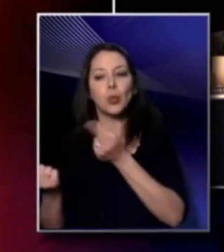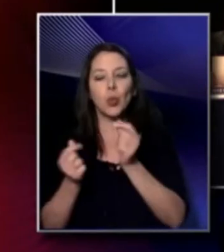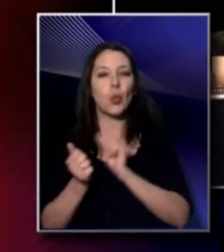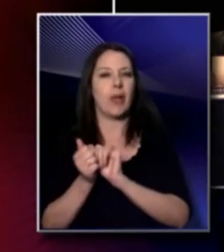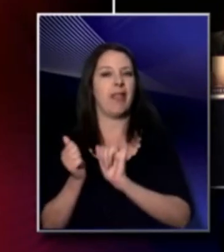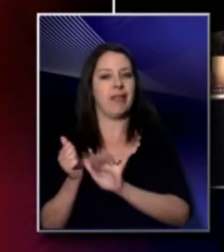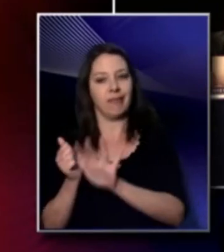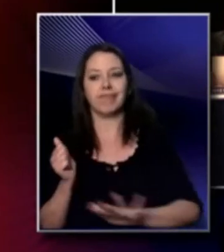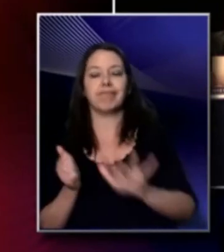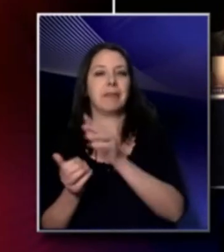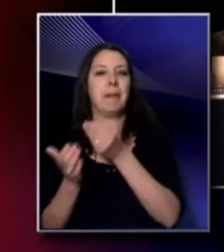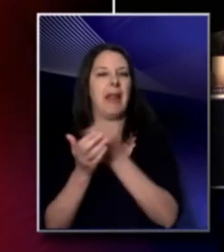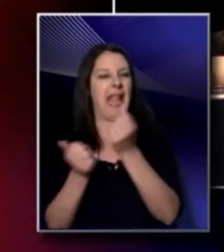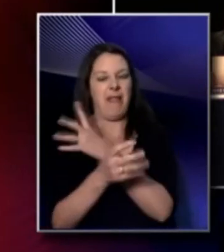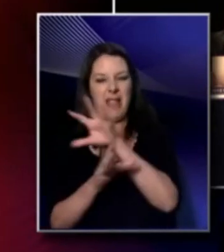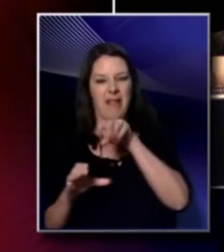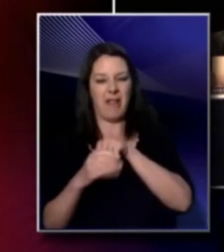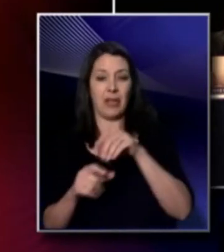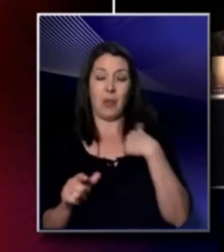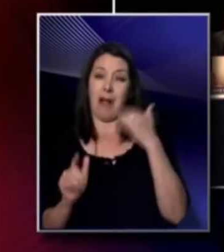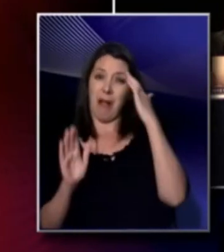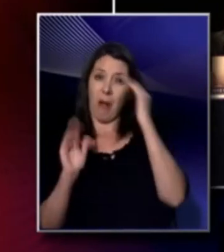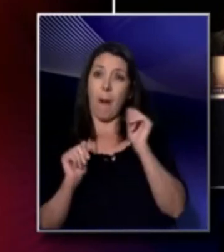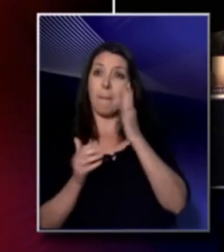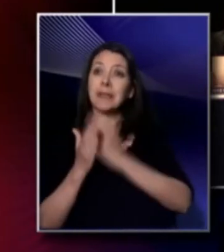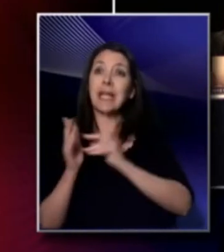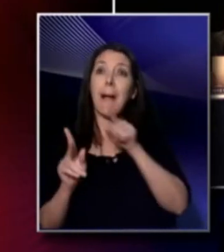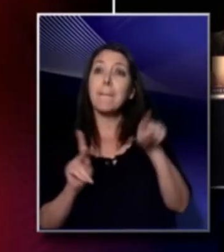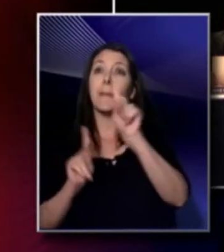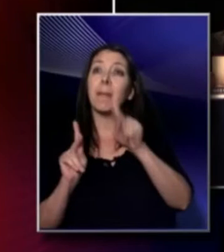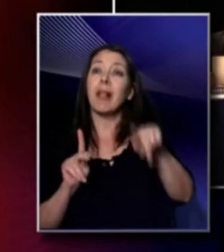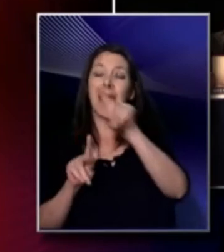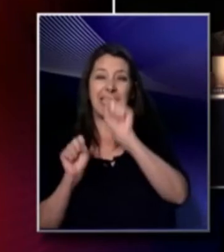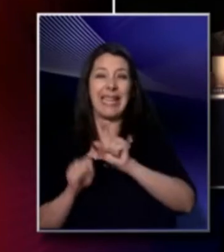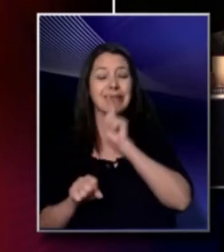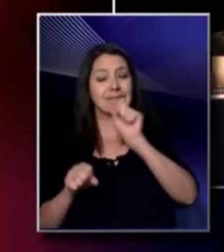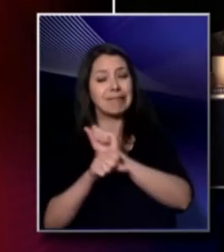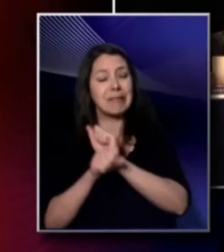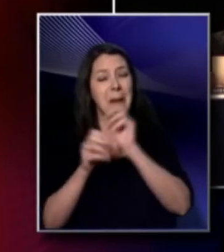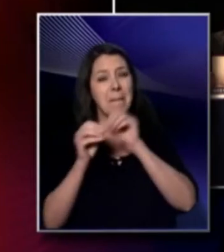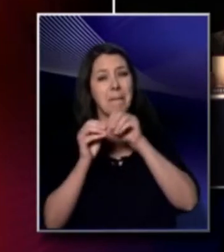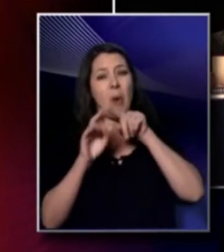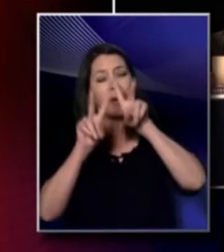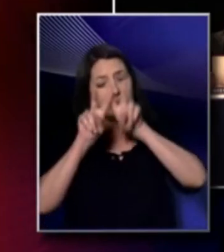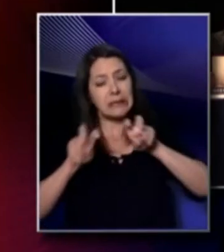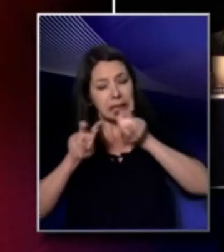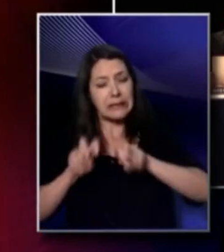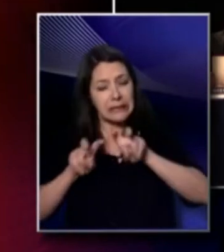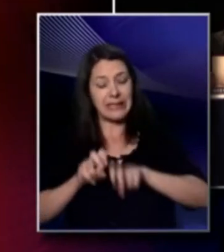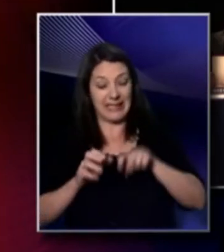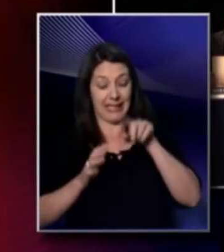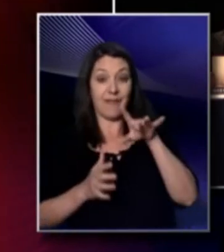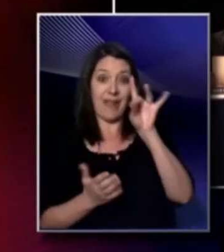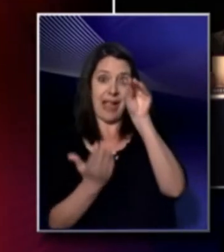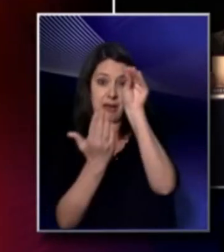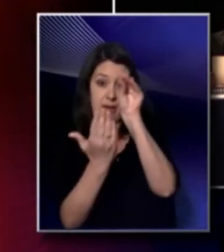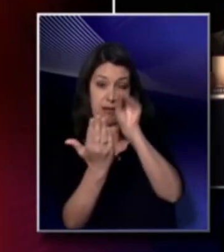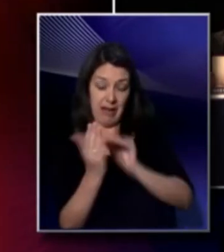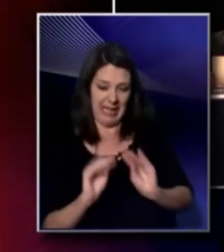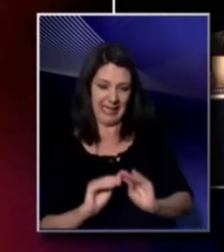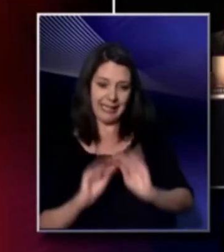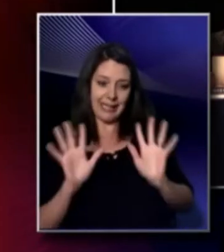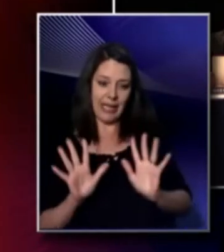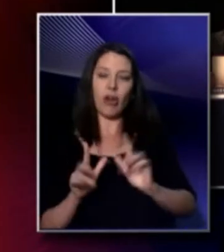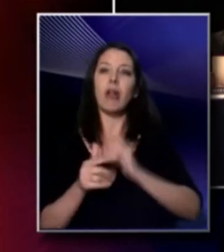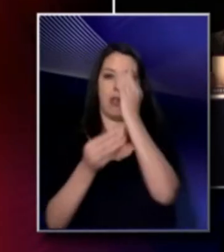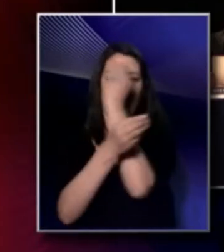people can go, delve further, redact the information and bring it back to the board and the whole community to